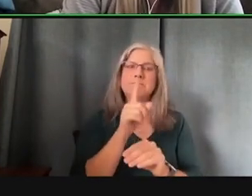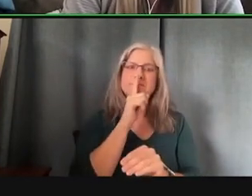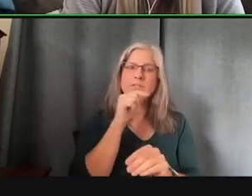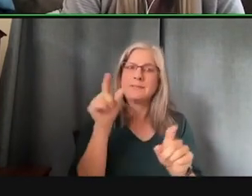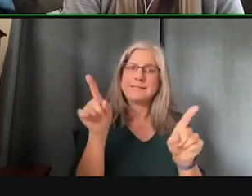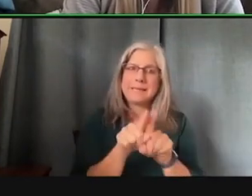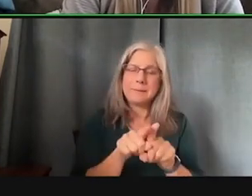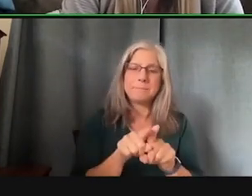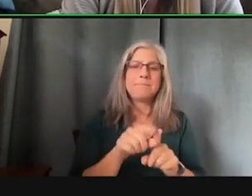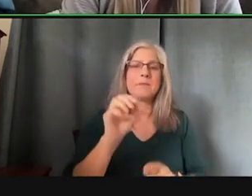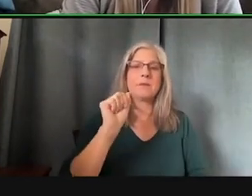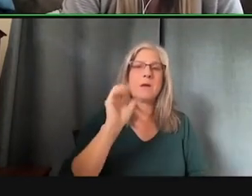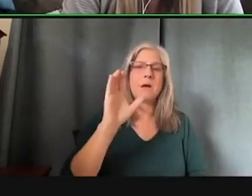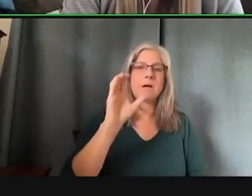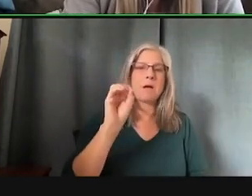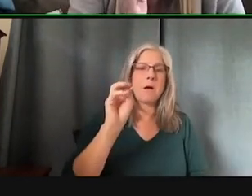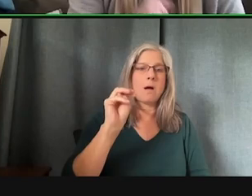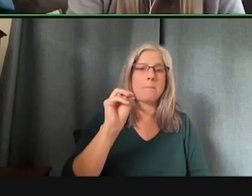Accommodations are